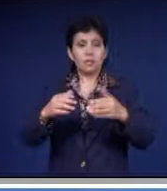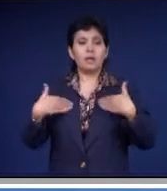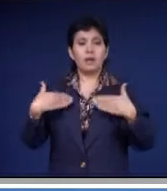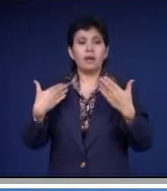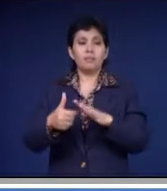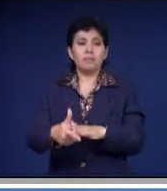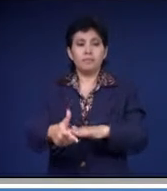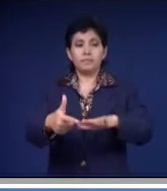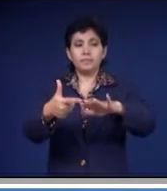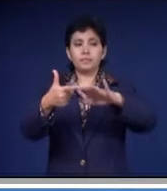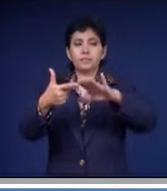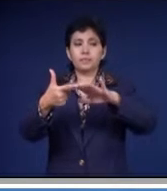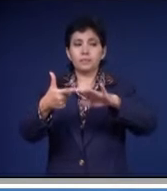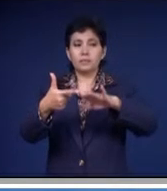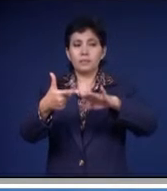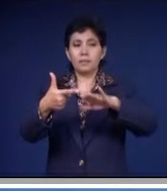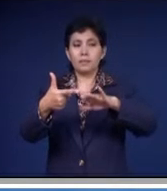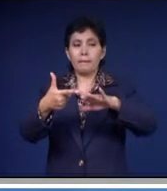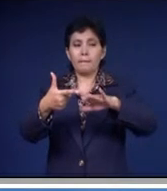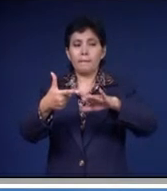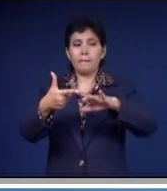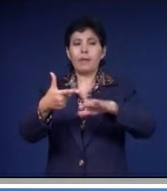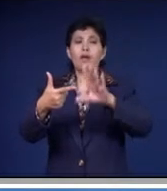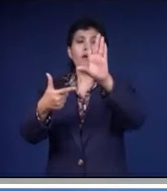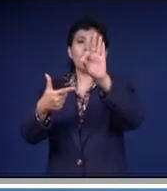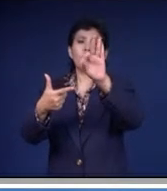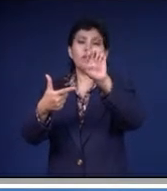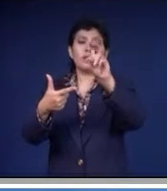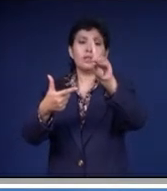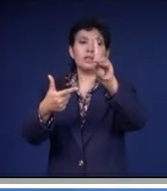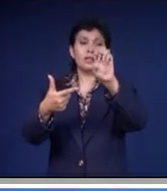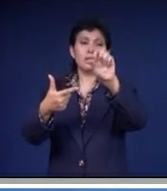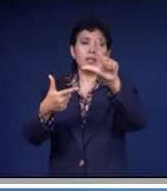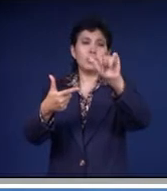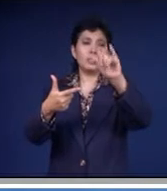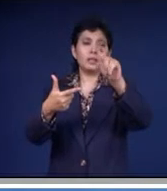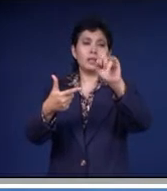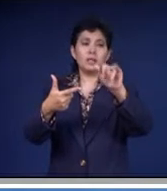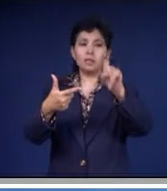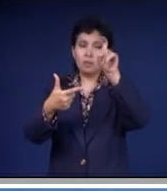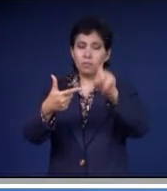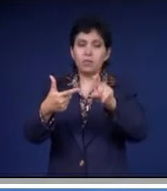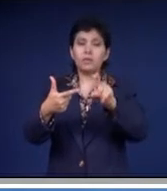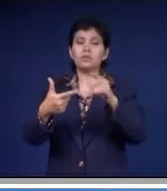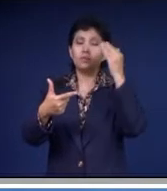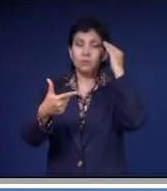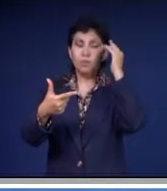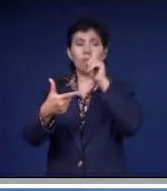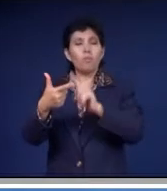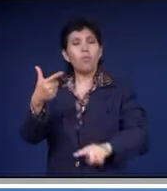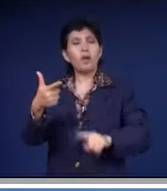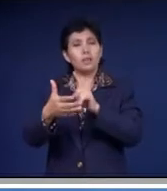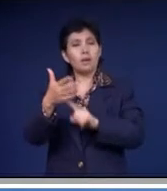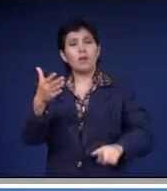mood. Next one is B, fidelity and responsible. We need to know what our